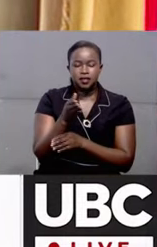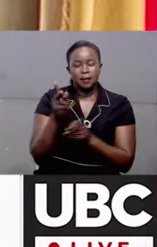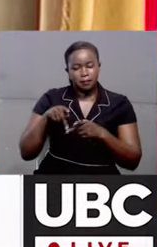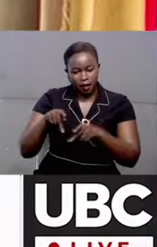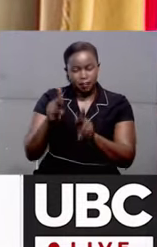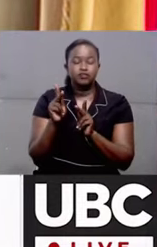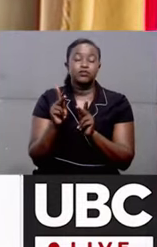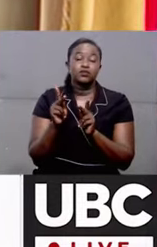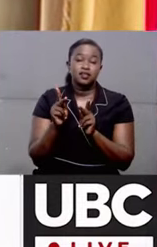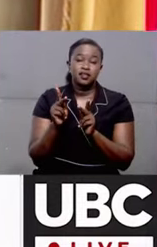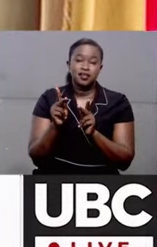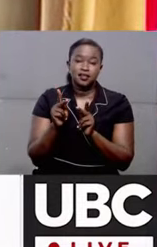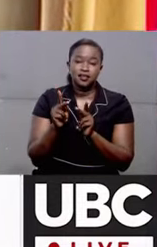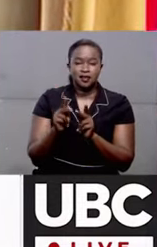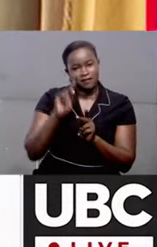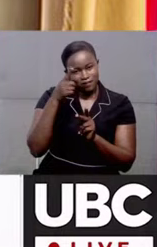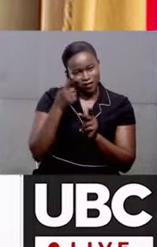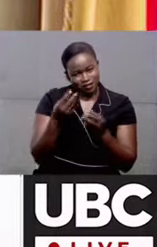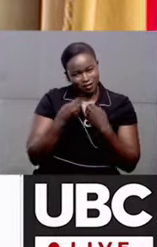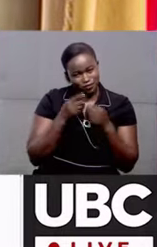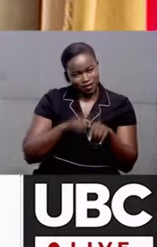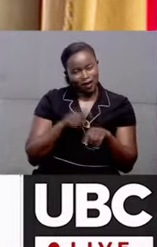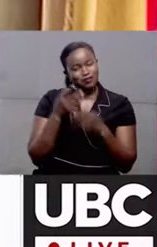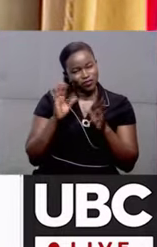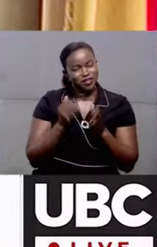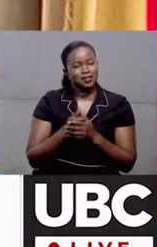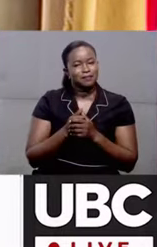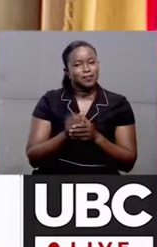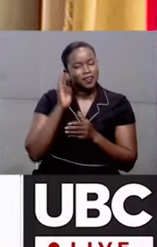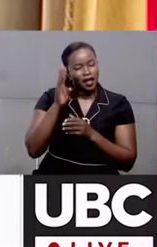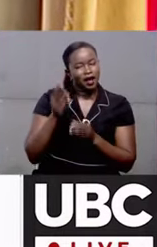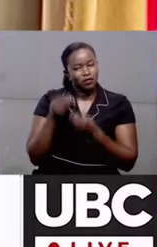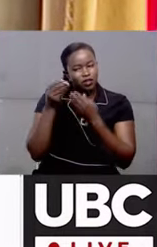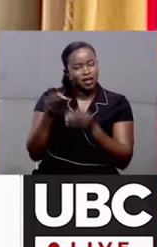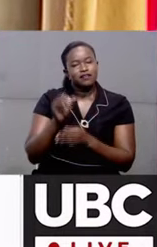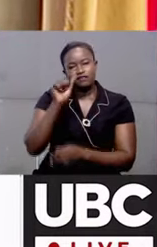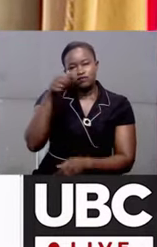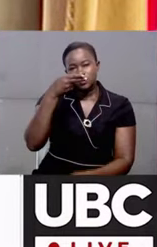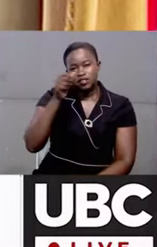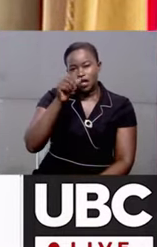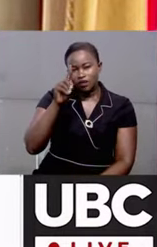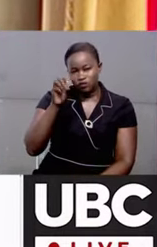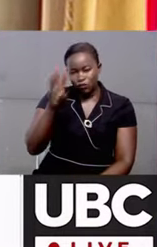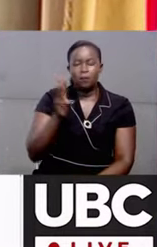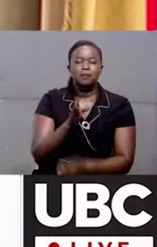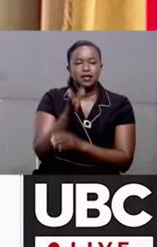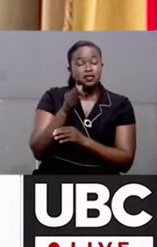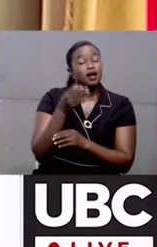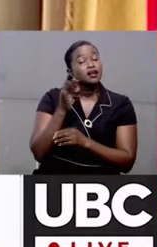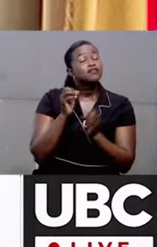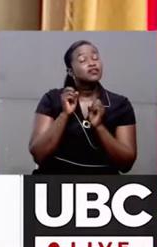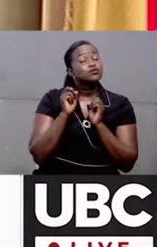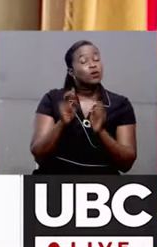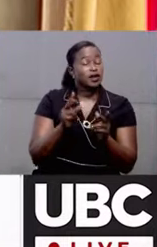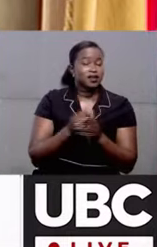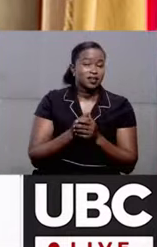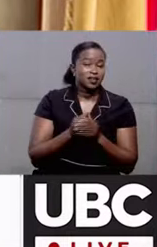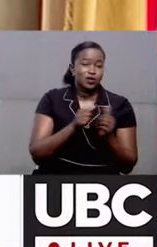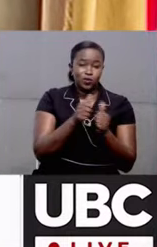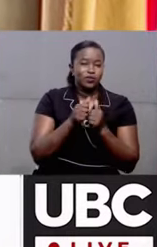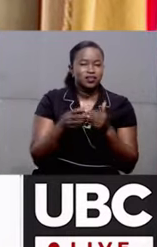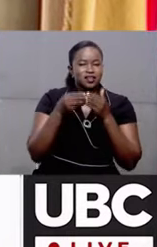permission. Let me finish. I'll grant the shadow minister, if that is okay with the